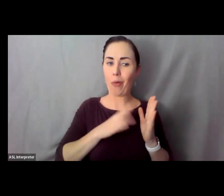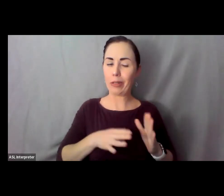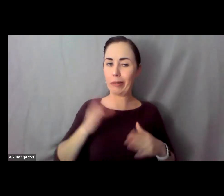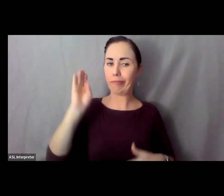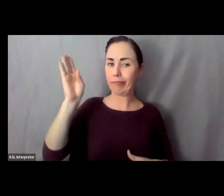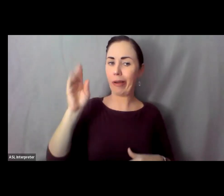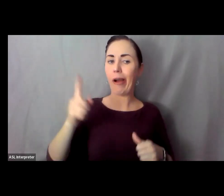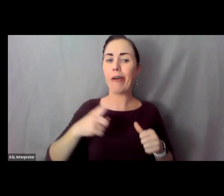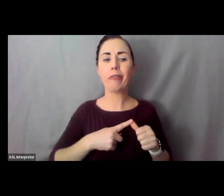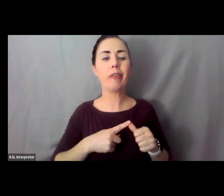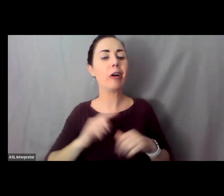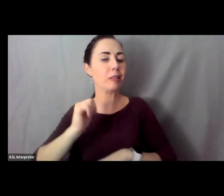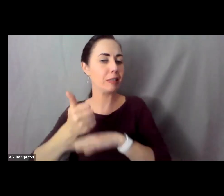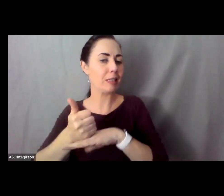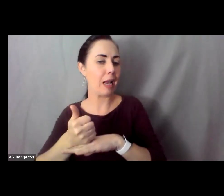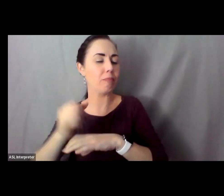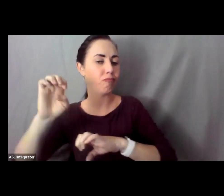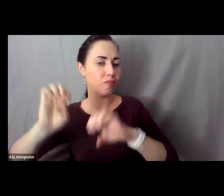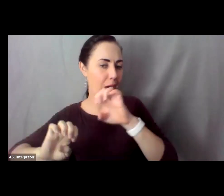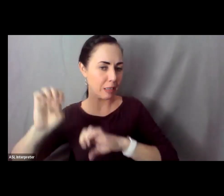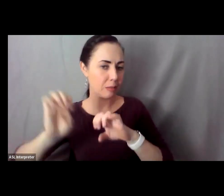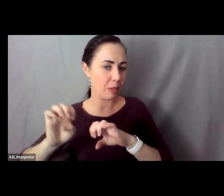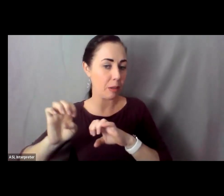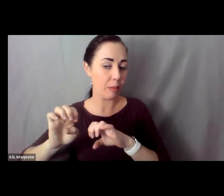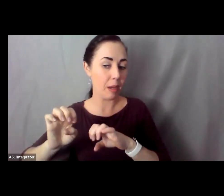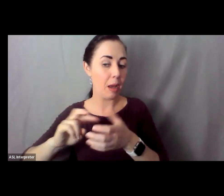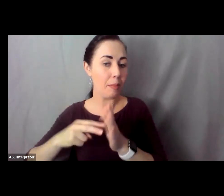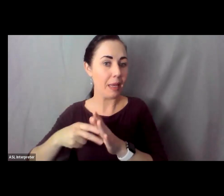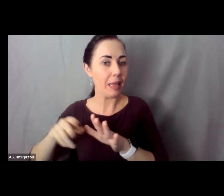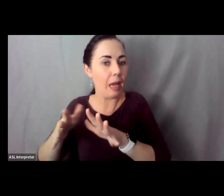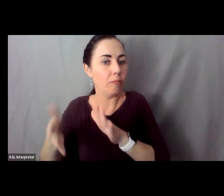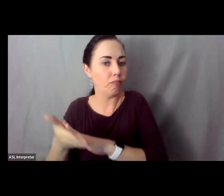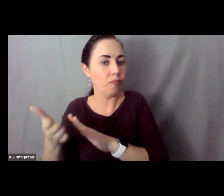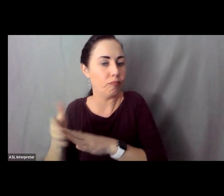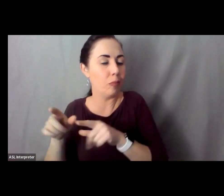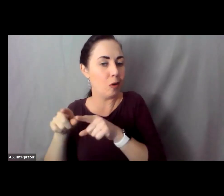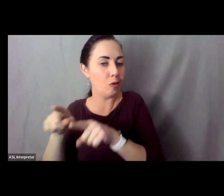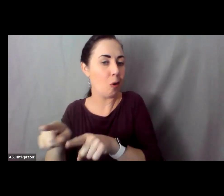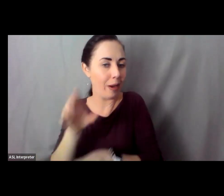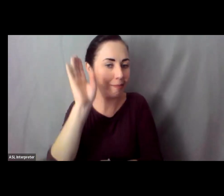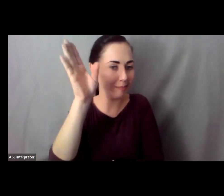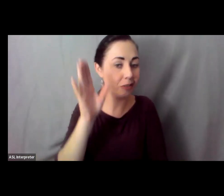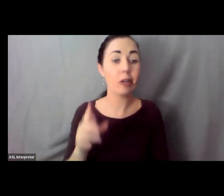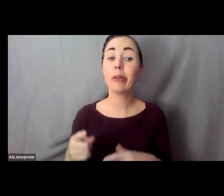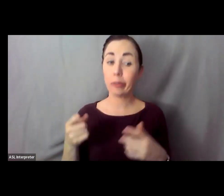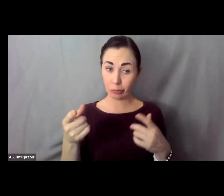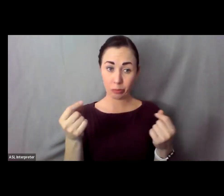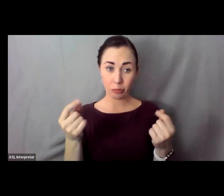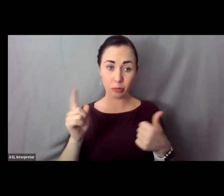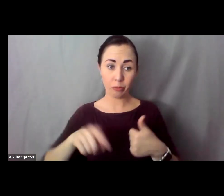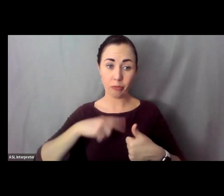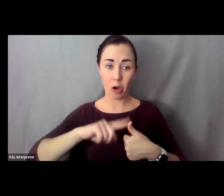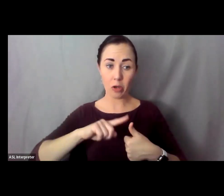our experiments running so that while we talk, they're going, all right? So the first thing I want you to do